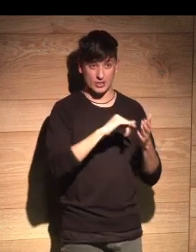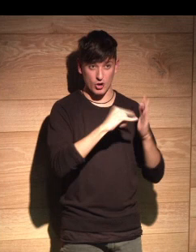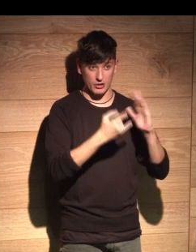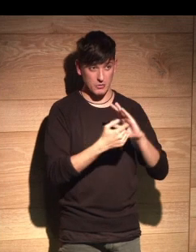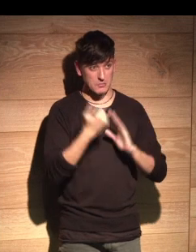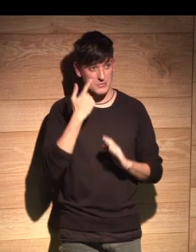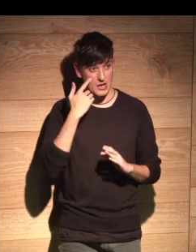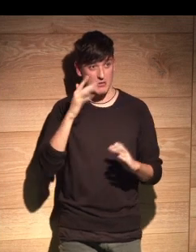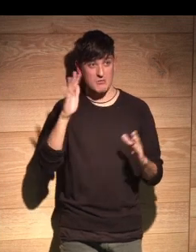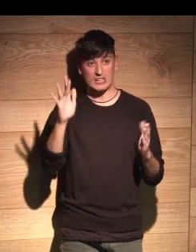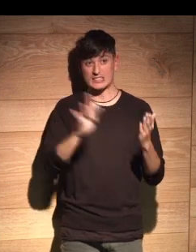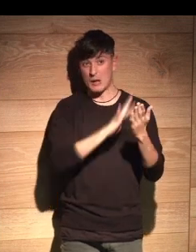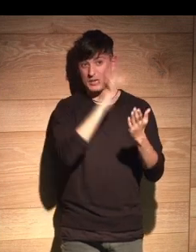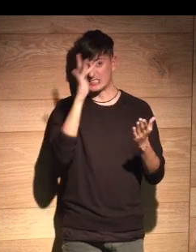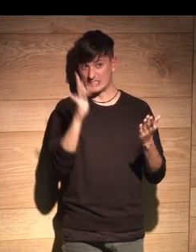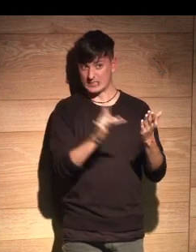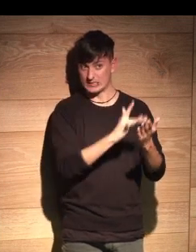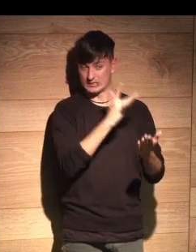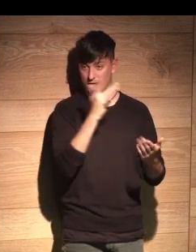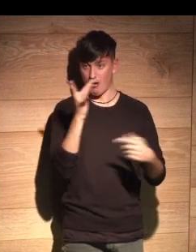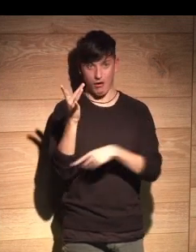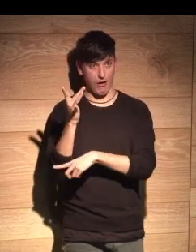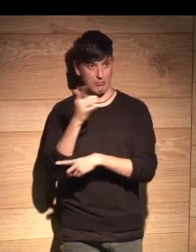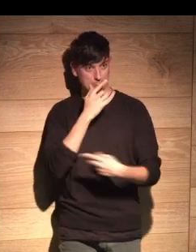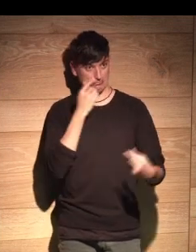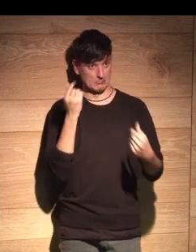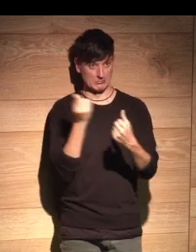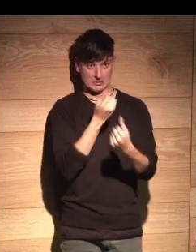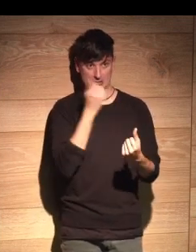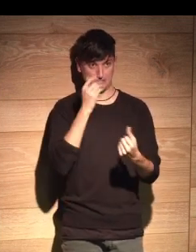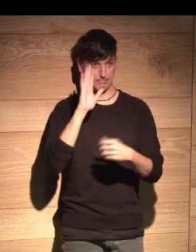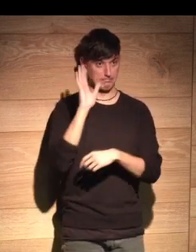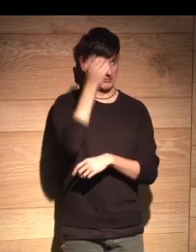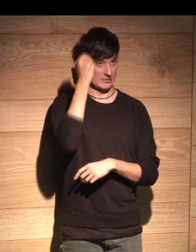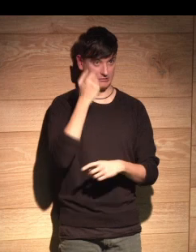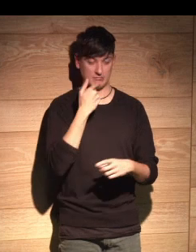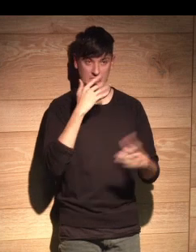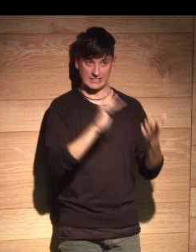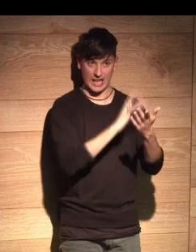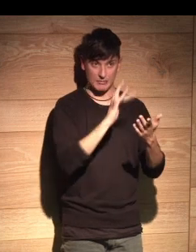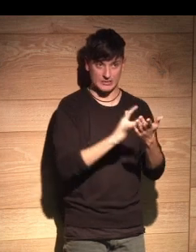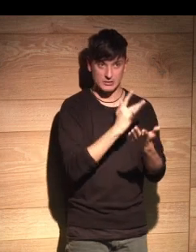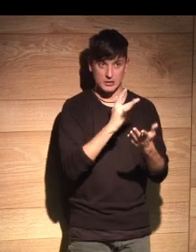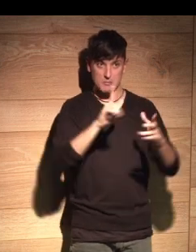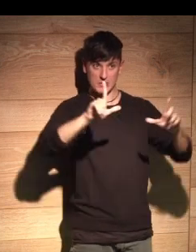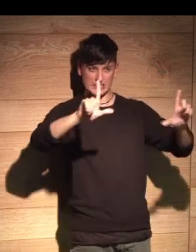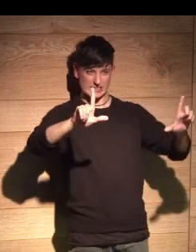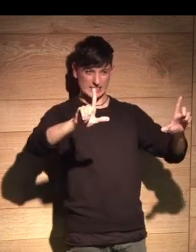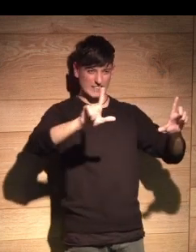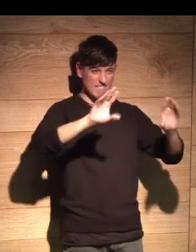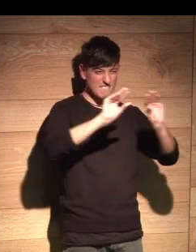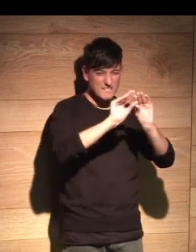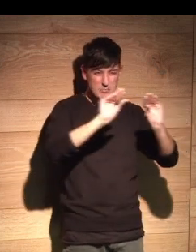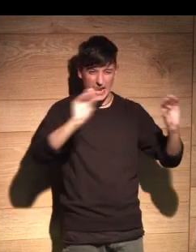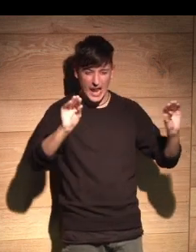see, there is a tablet, incredible, that they knew it was going to come, a flat screen, a